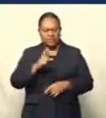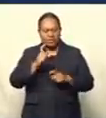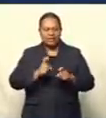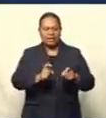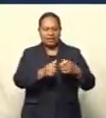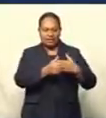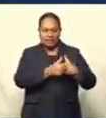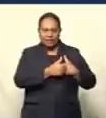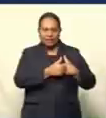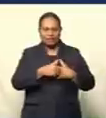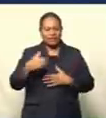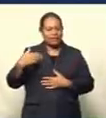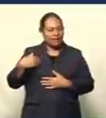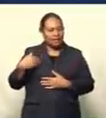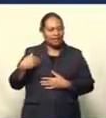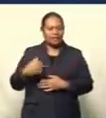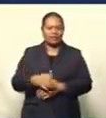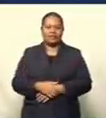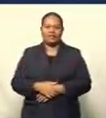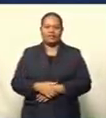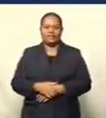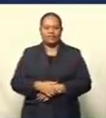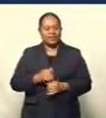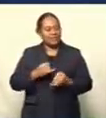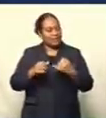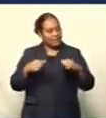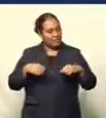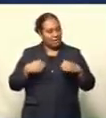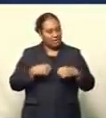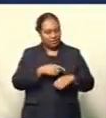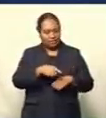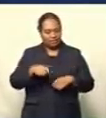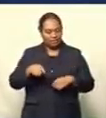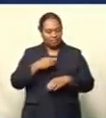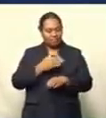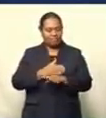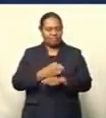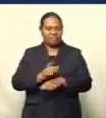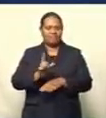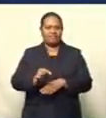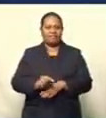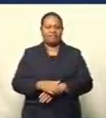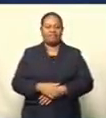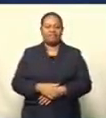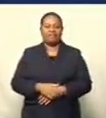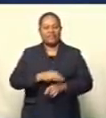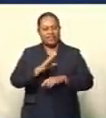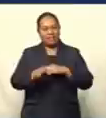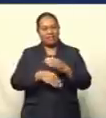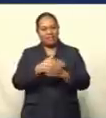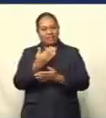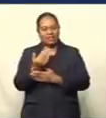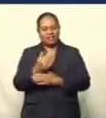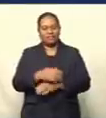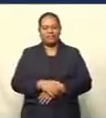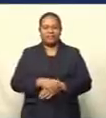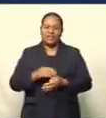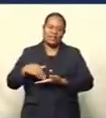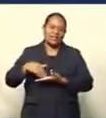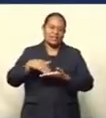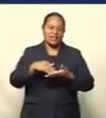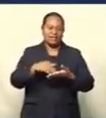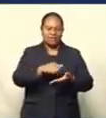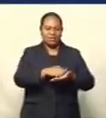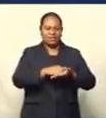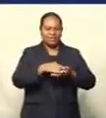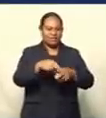and just to say that, we're very, very proud of the job that they do, day in, day out, in helping keep